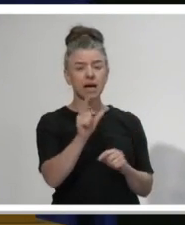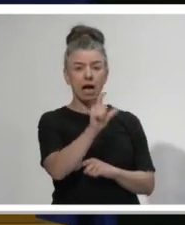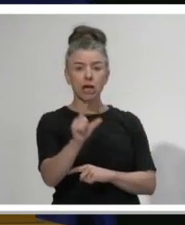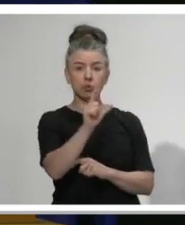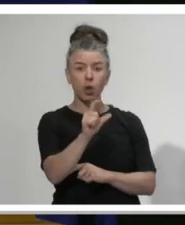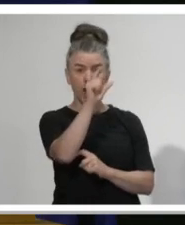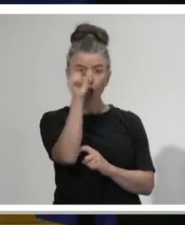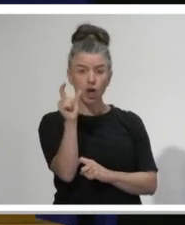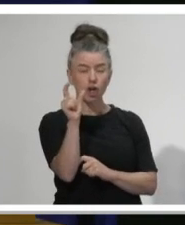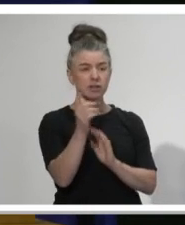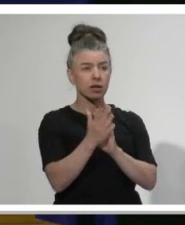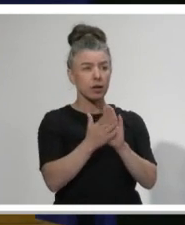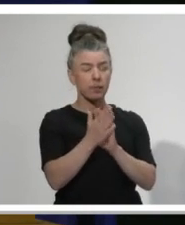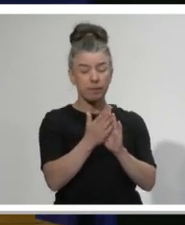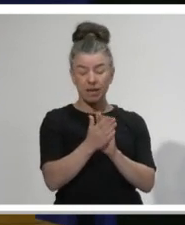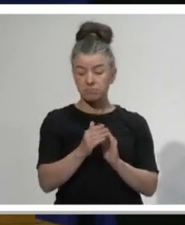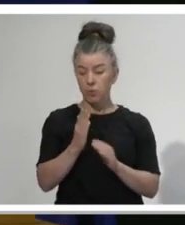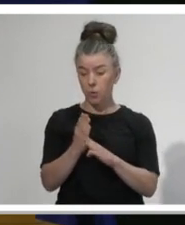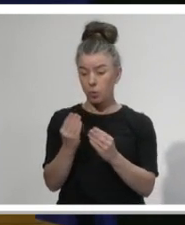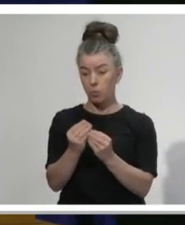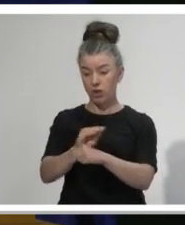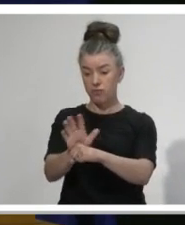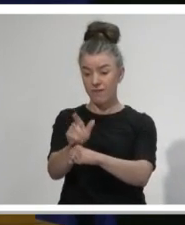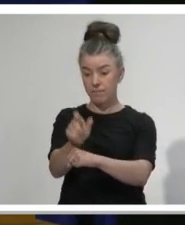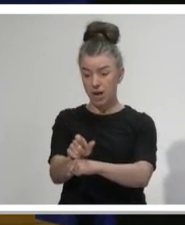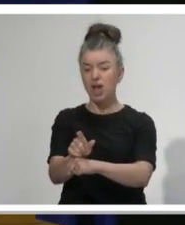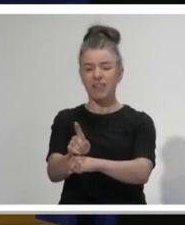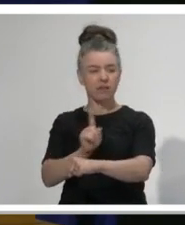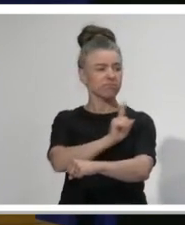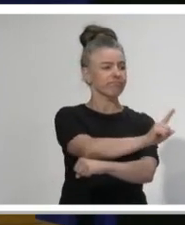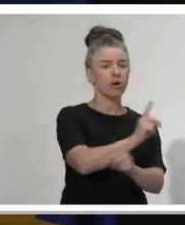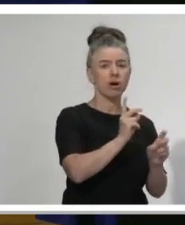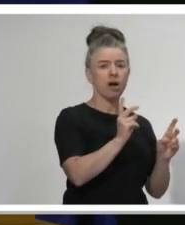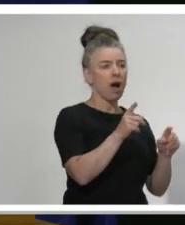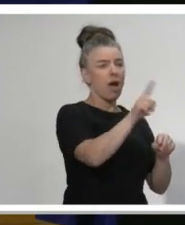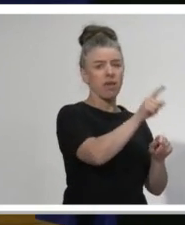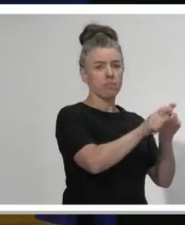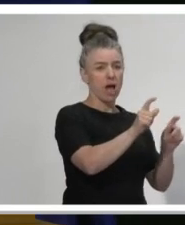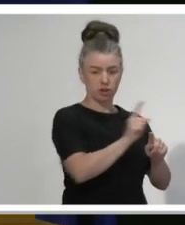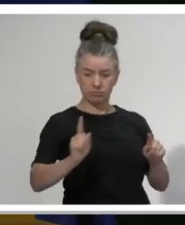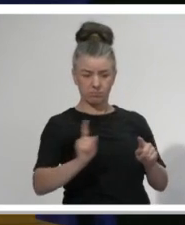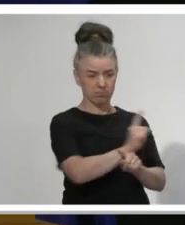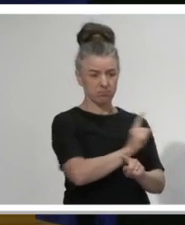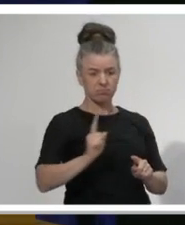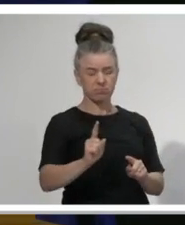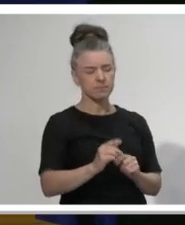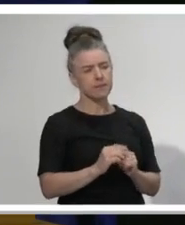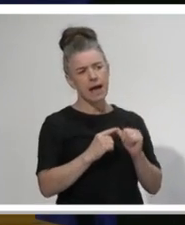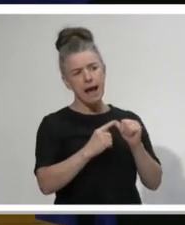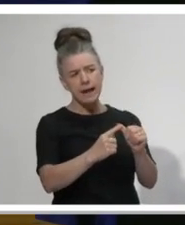between a ward that has COVID patients and other wards within the hospital? I don't have the details of their